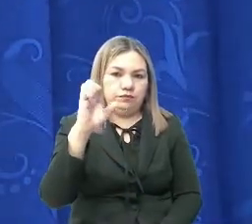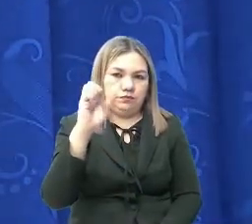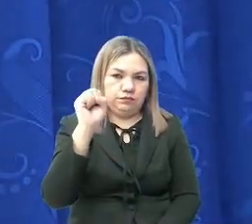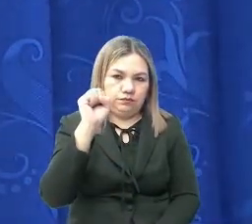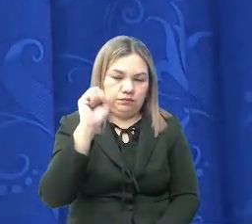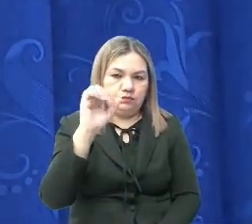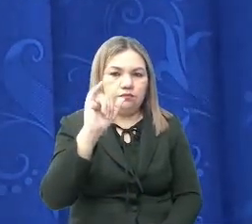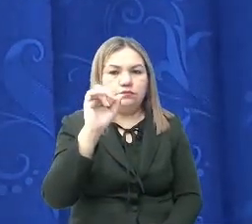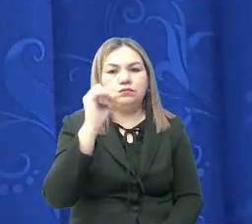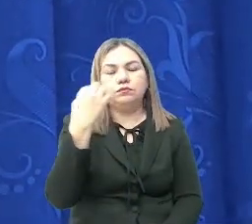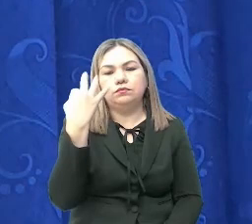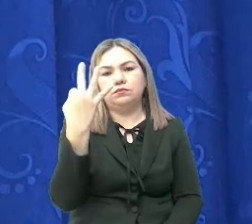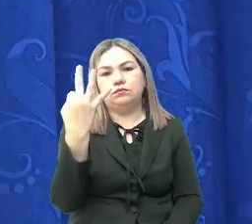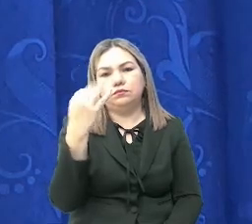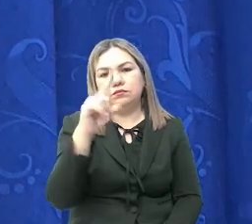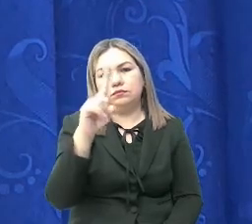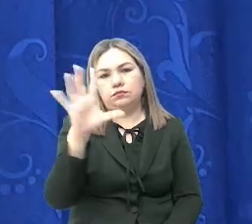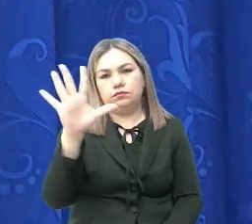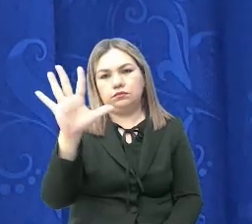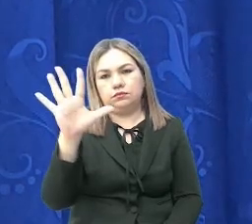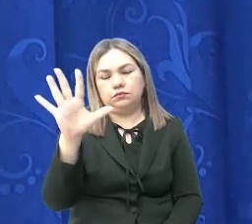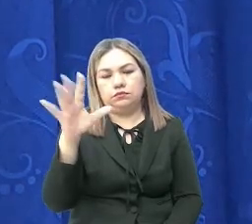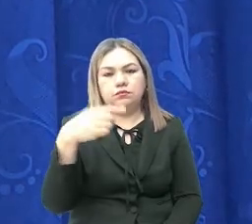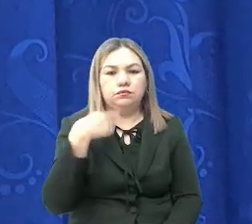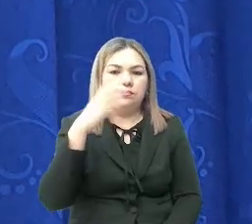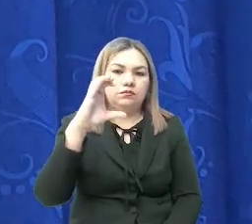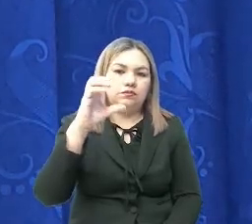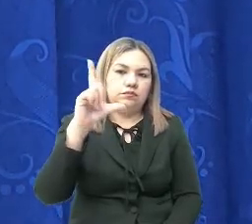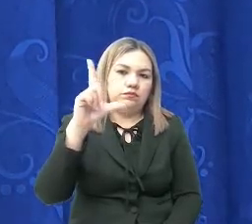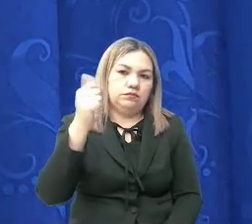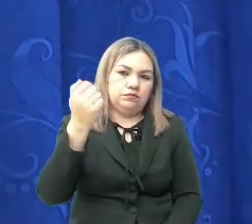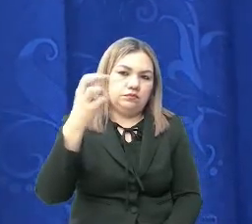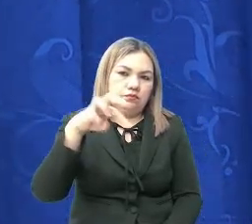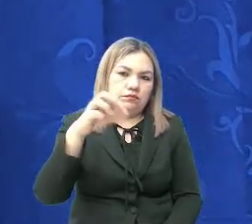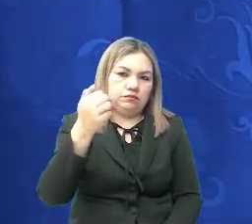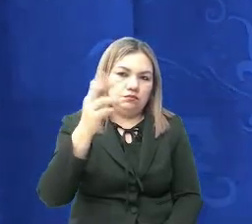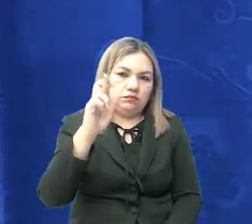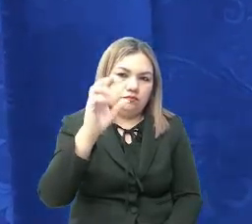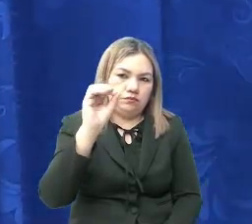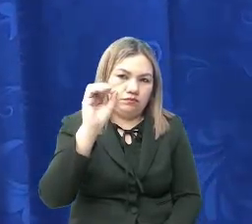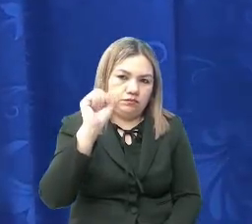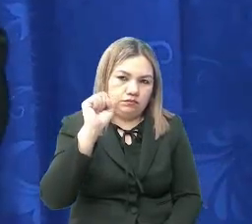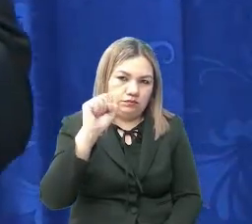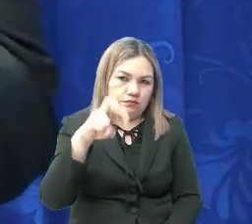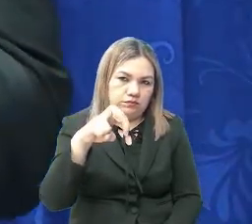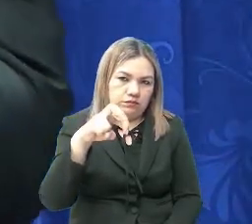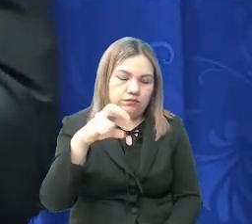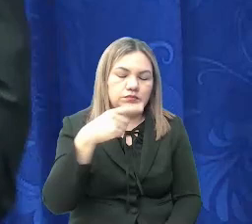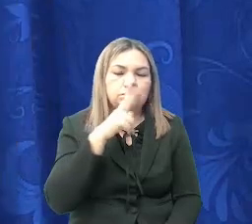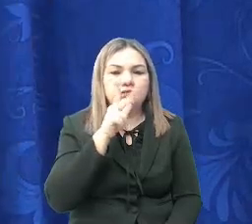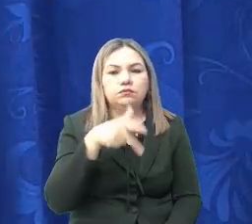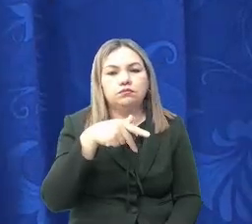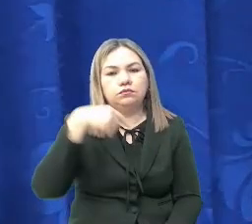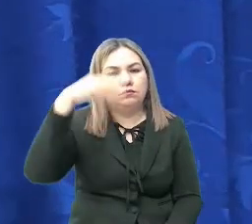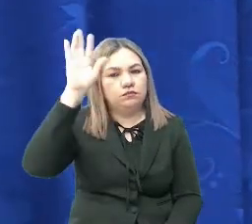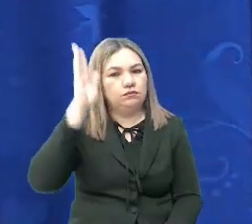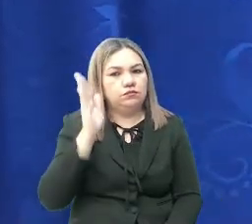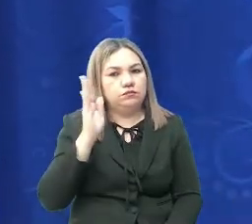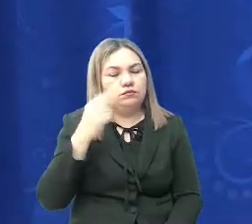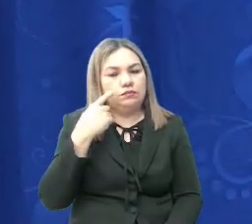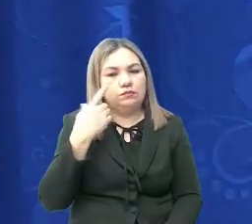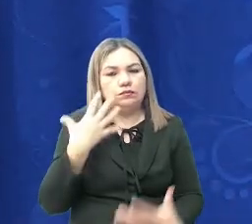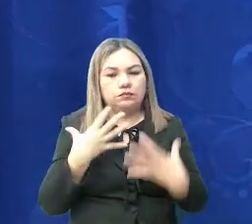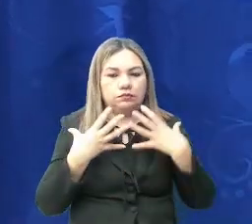Judges chapter 3, verse 15, it says that the people of Jehovah claim